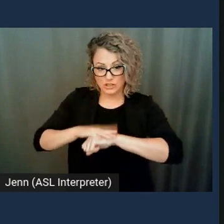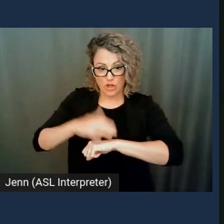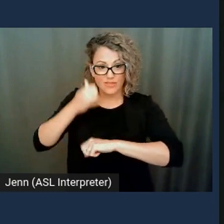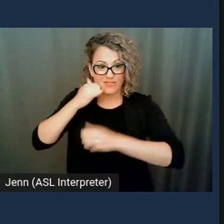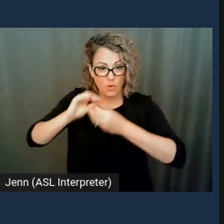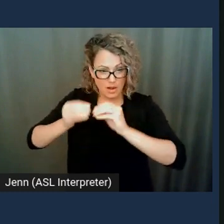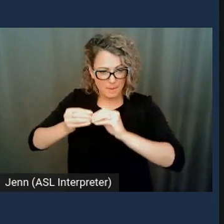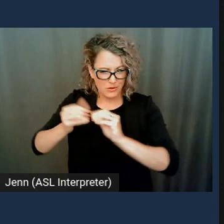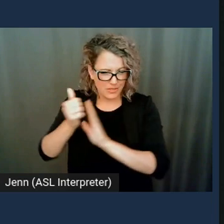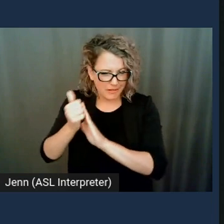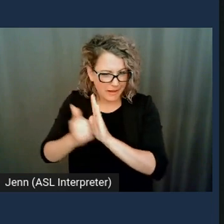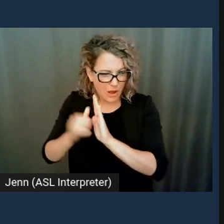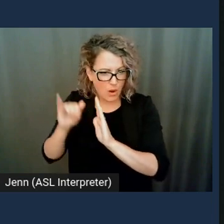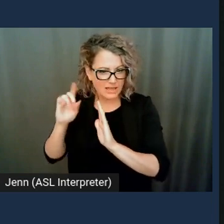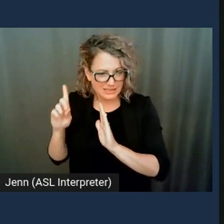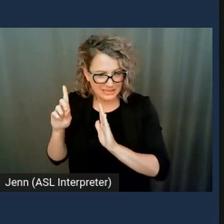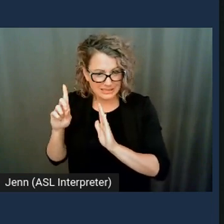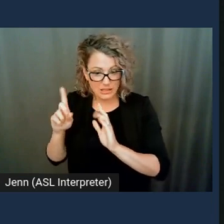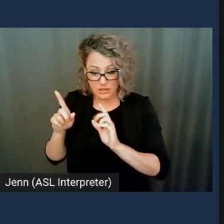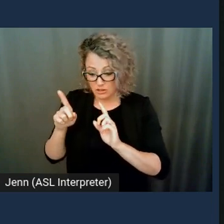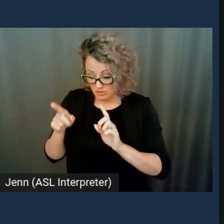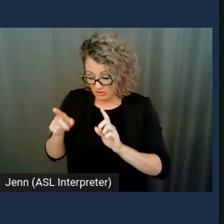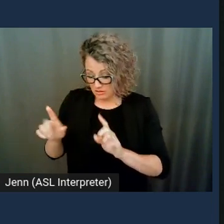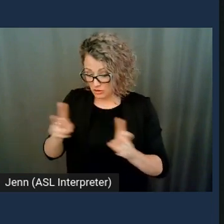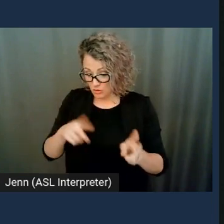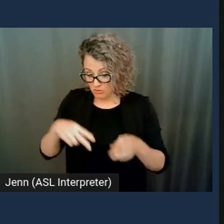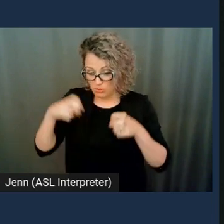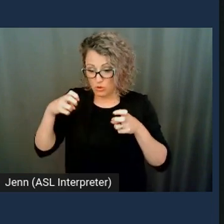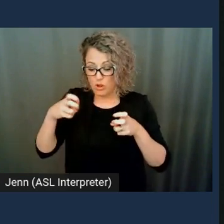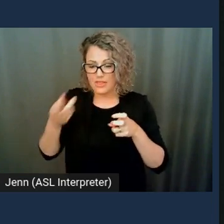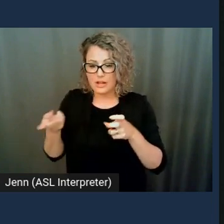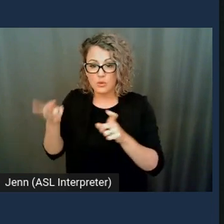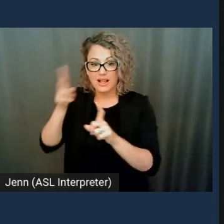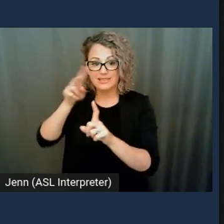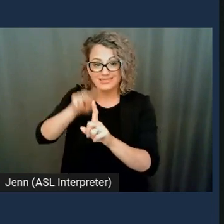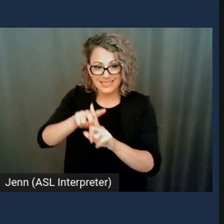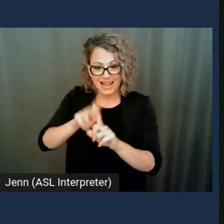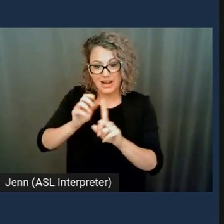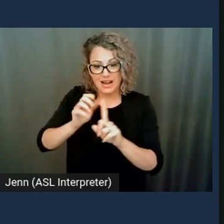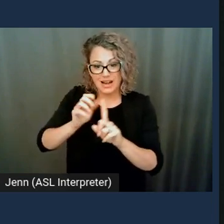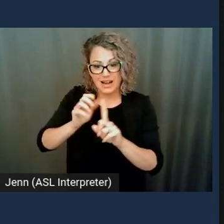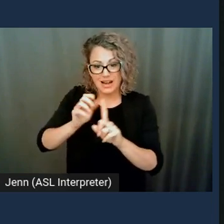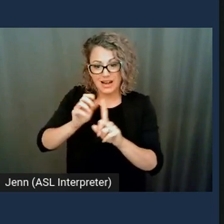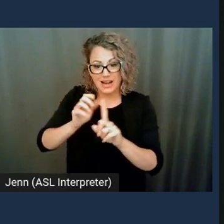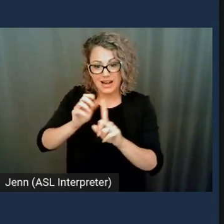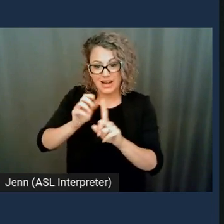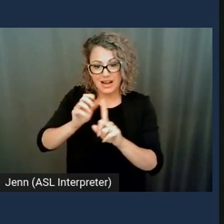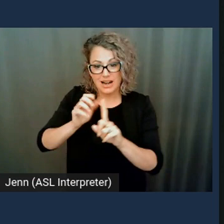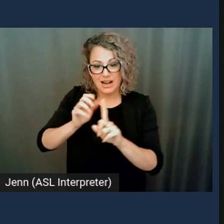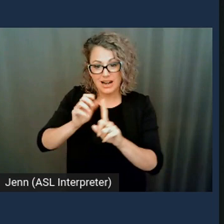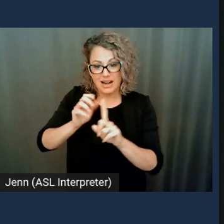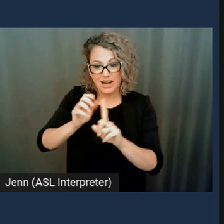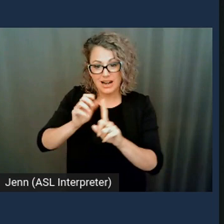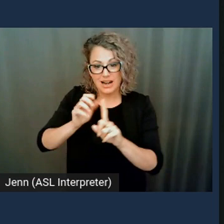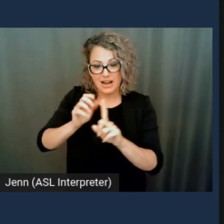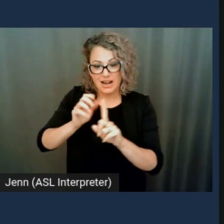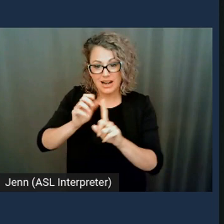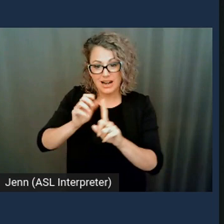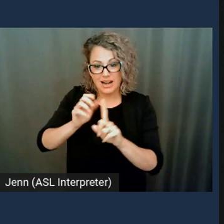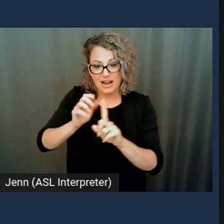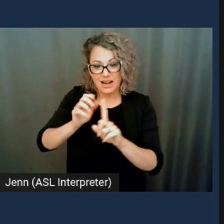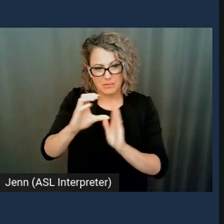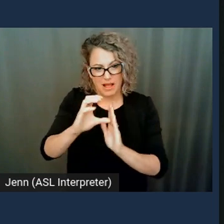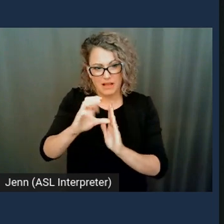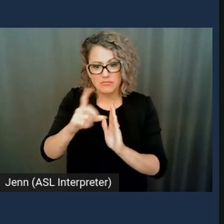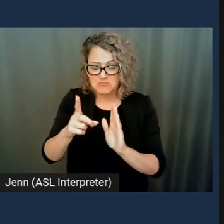ID. You can then assign it to the customer ID attribute in this block. This customer ID could be a